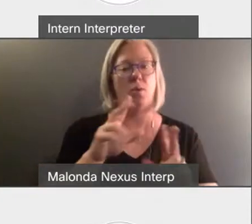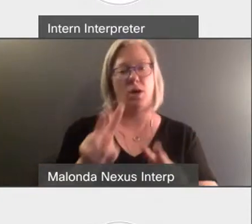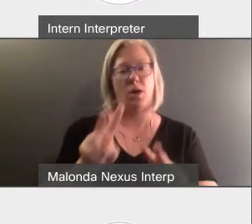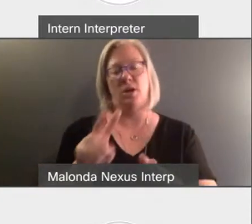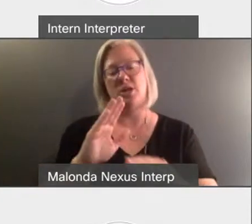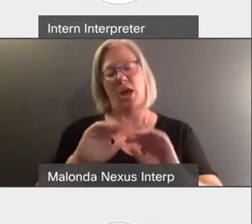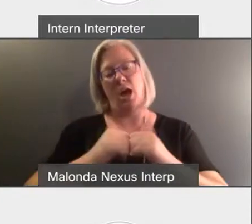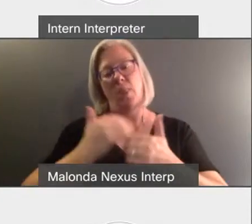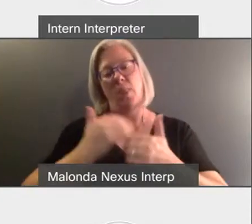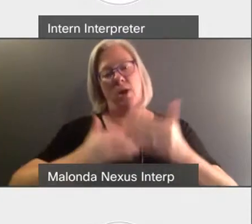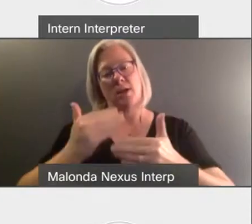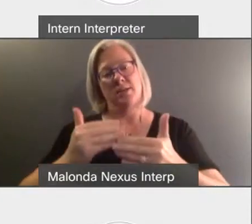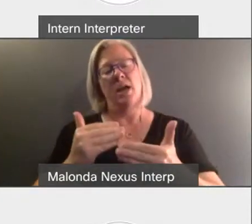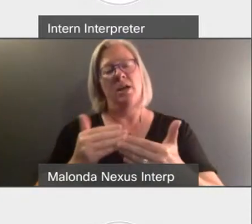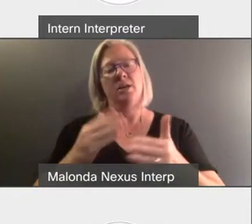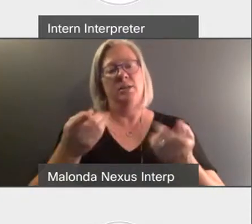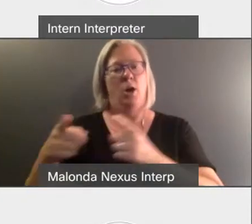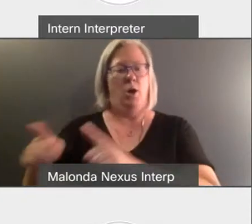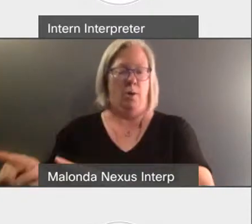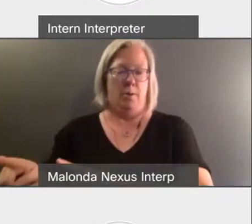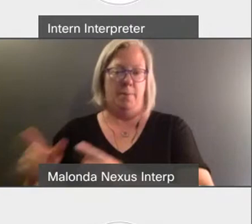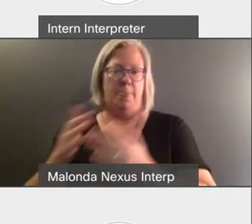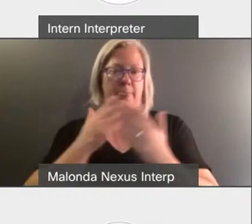unfolds. Thank you.